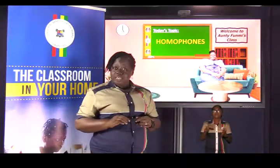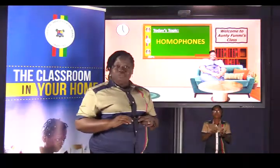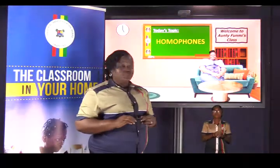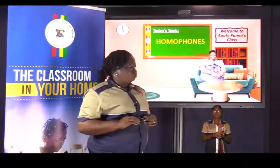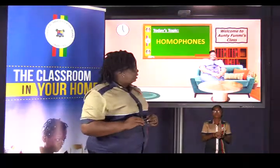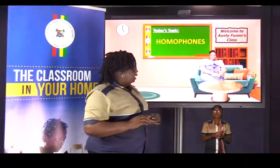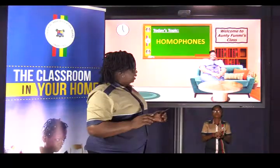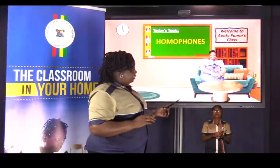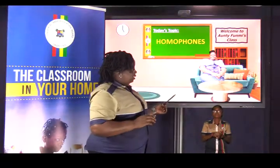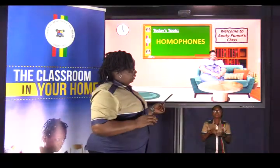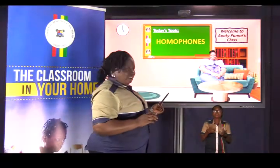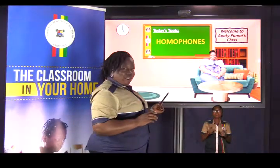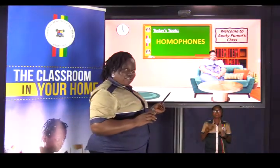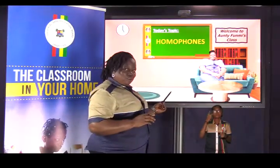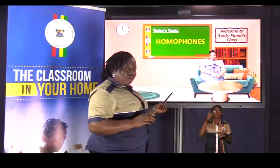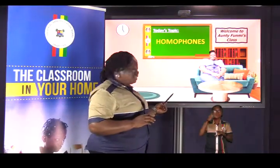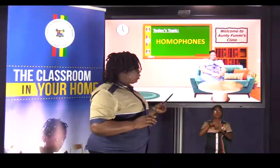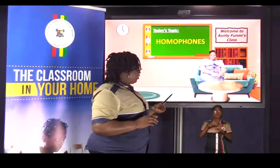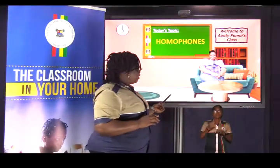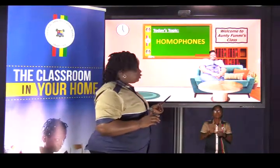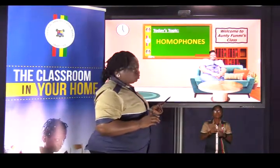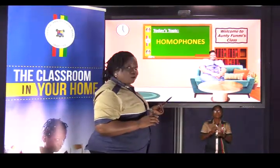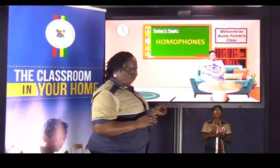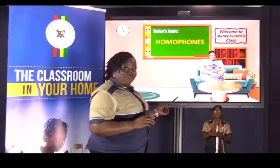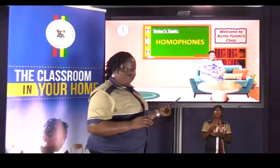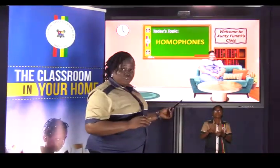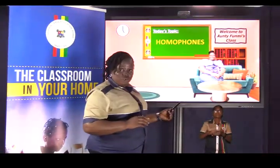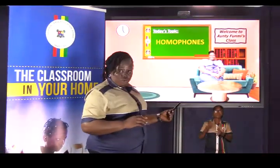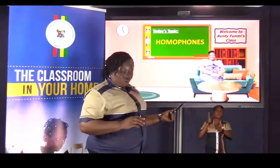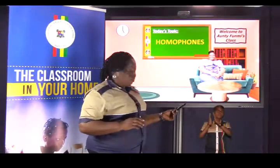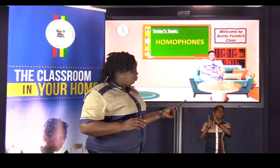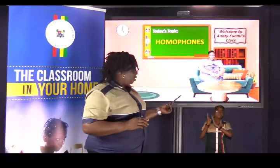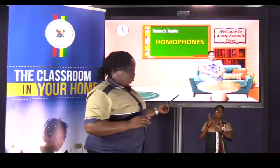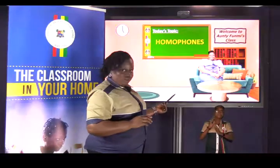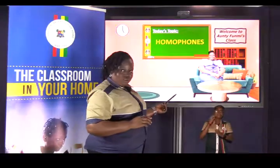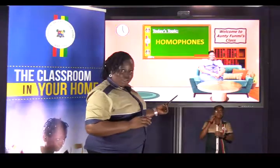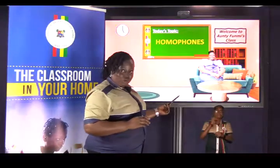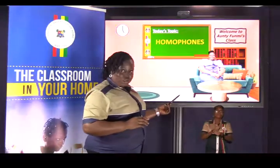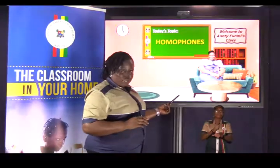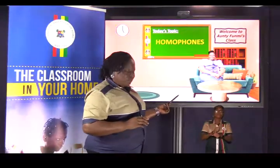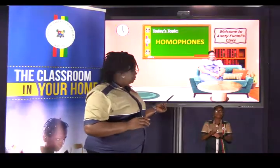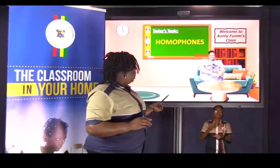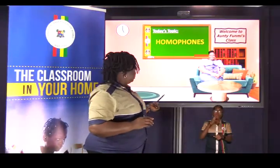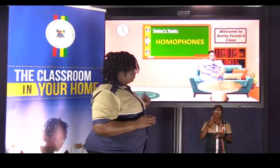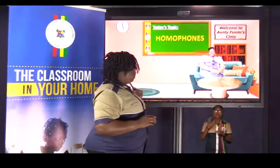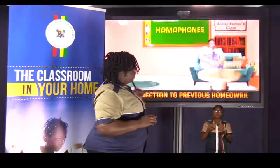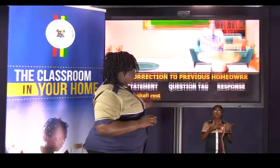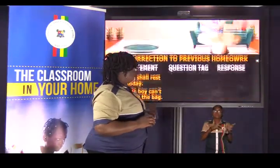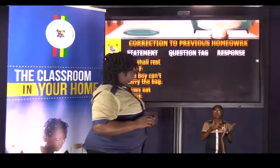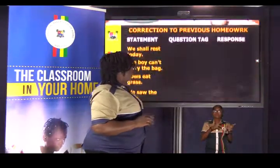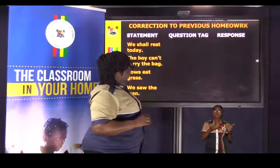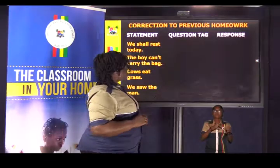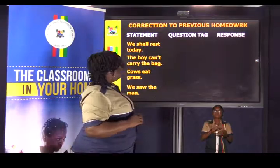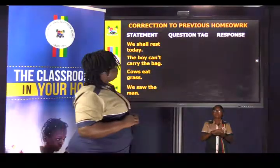learning objective for today, let's look at the correction to our previous homework. Are you ready?